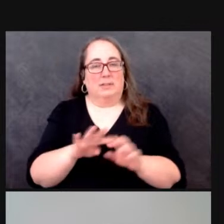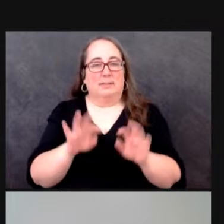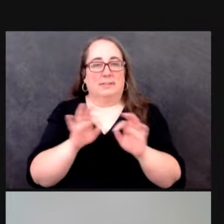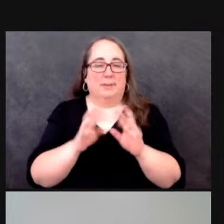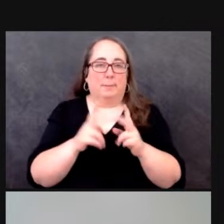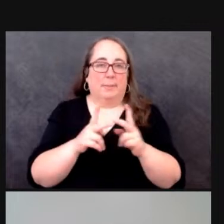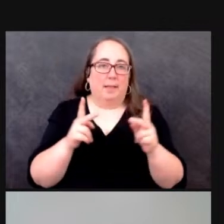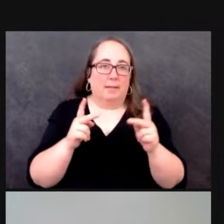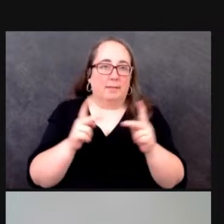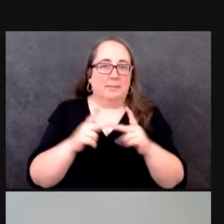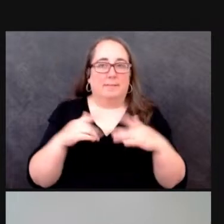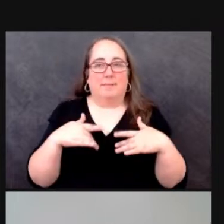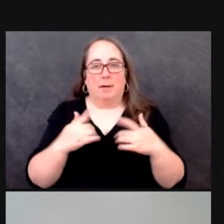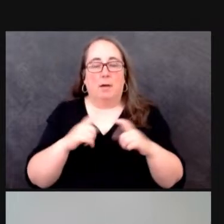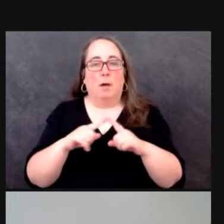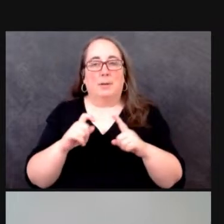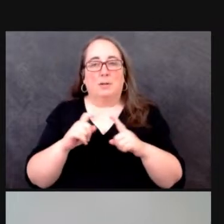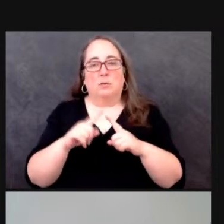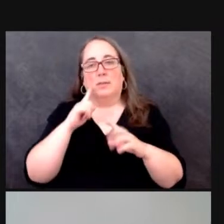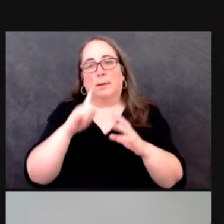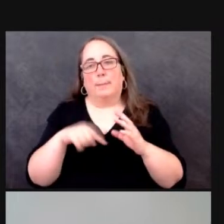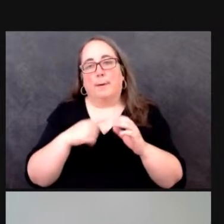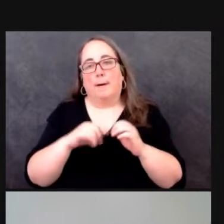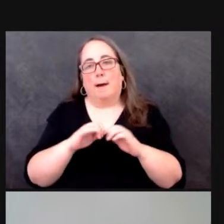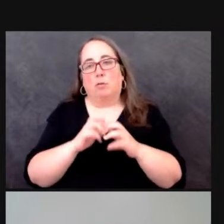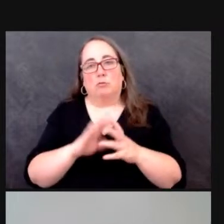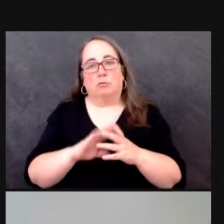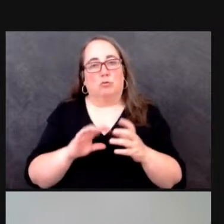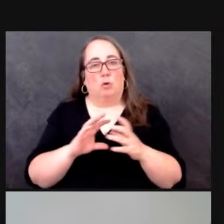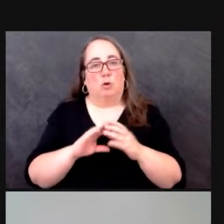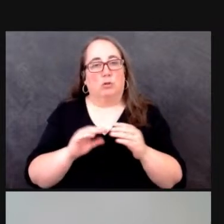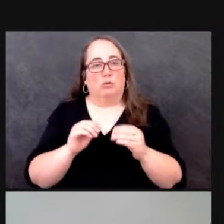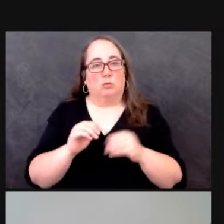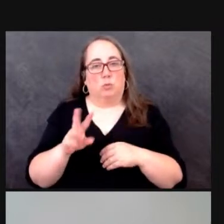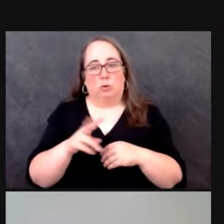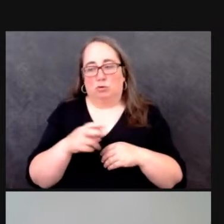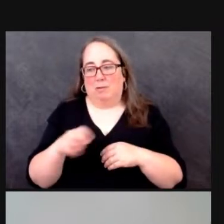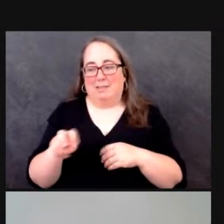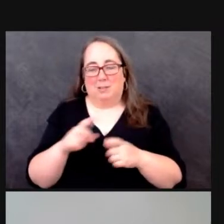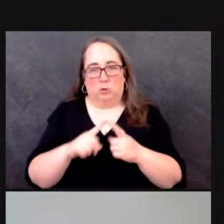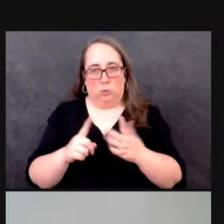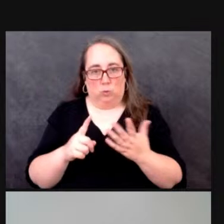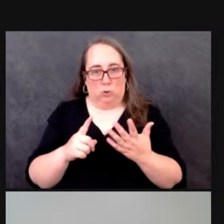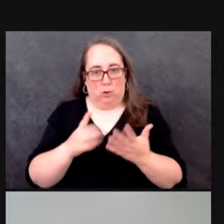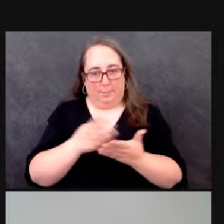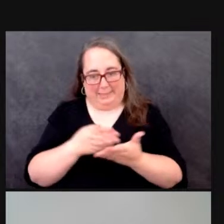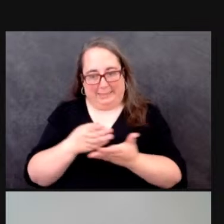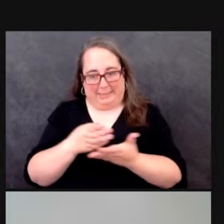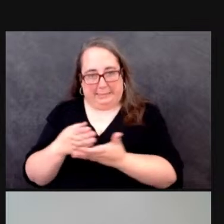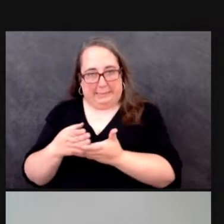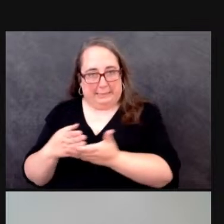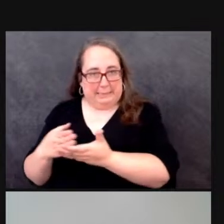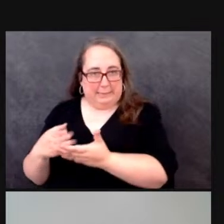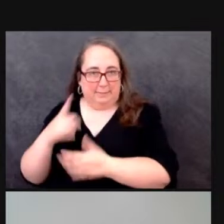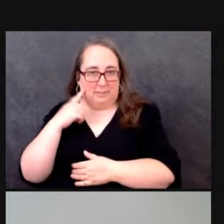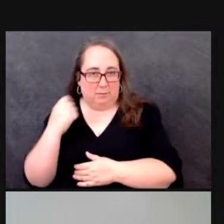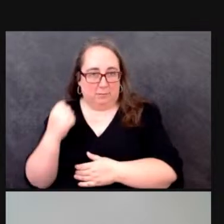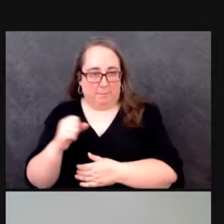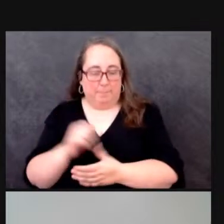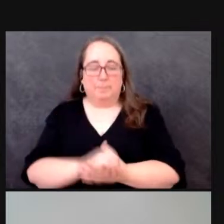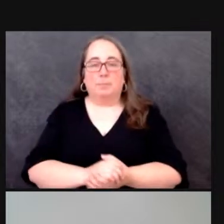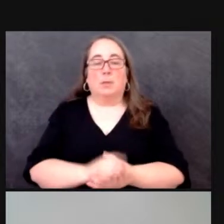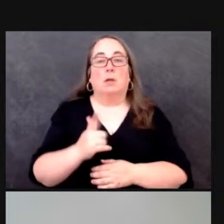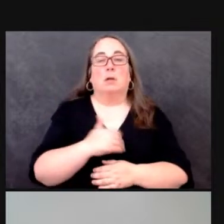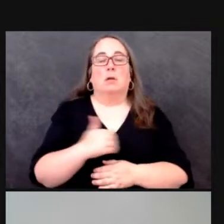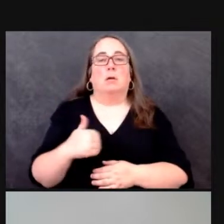and events, but they would need to think about how those stories would be translated visually into pieces of silver. A member of